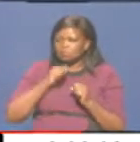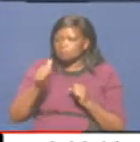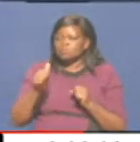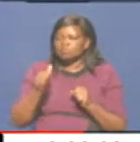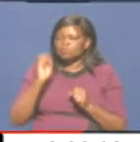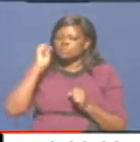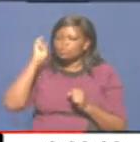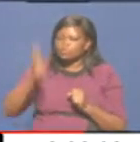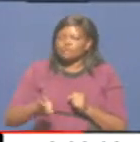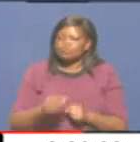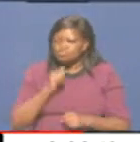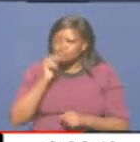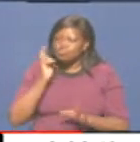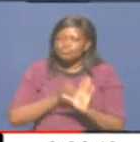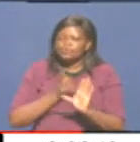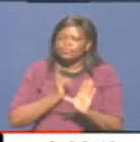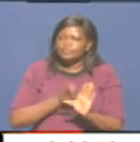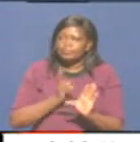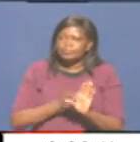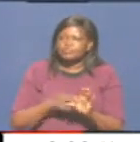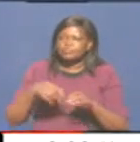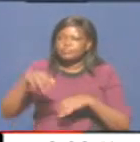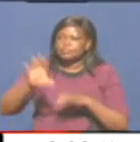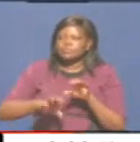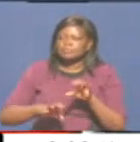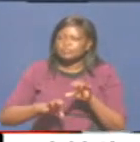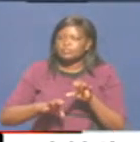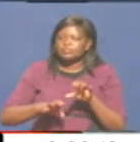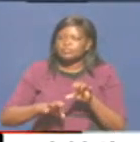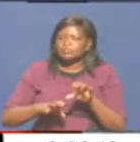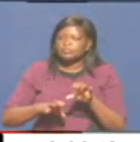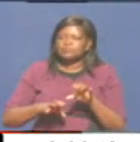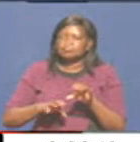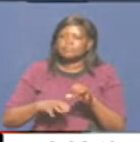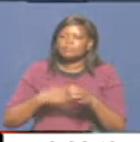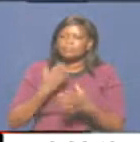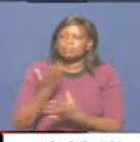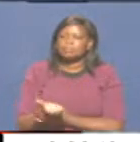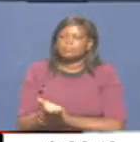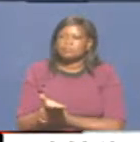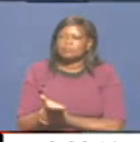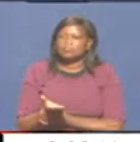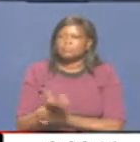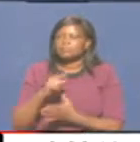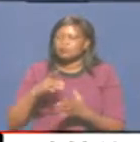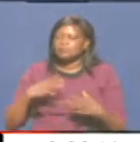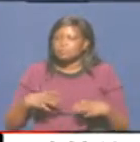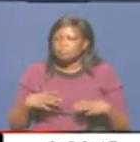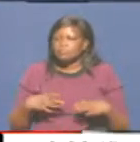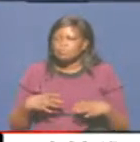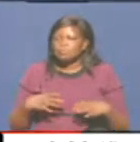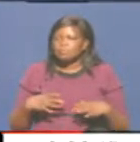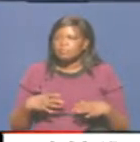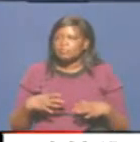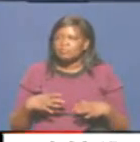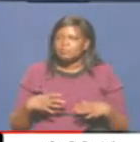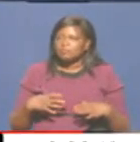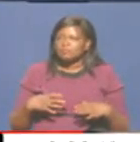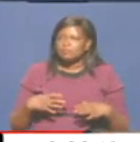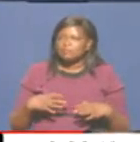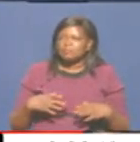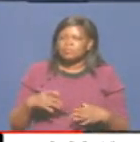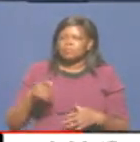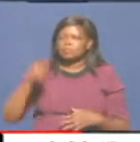not participate in drafting pleadings for an accused person or for a litigant. Justice Ole